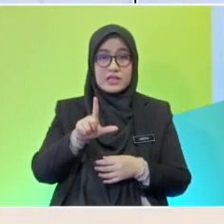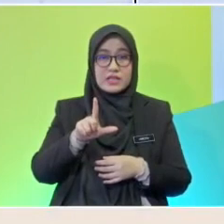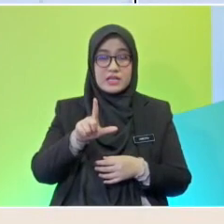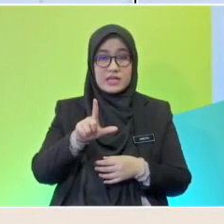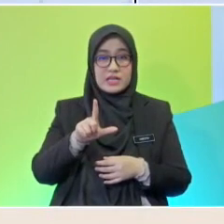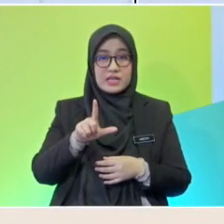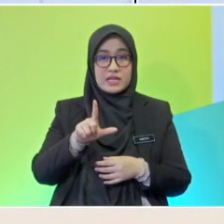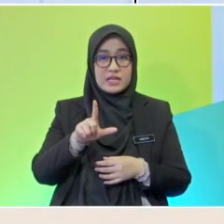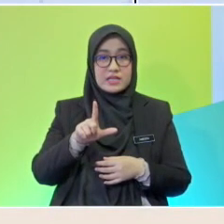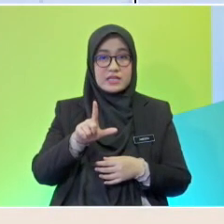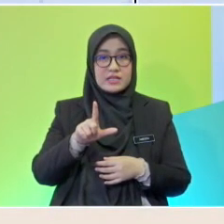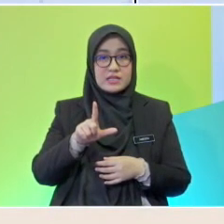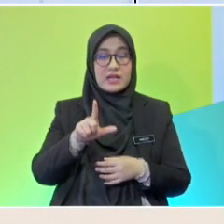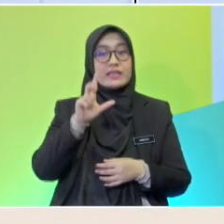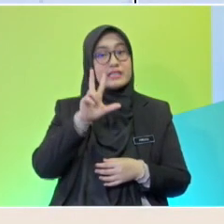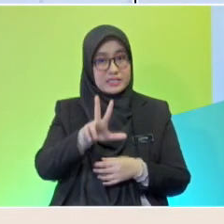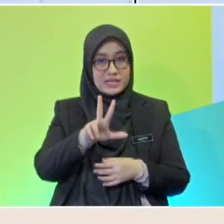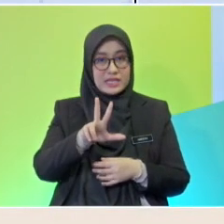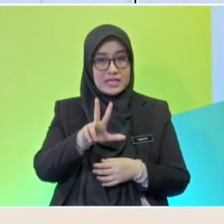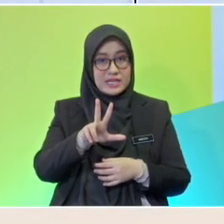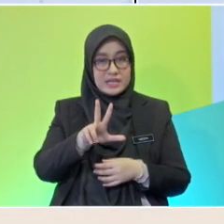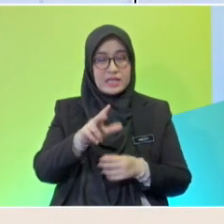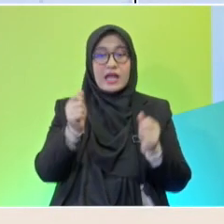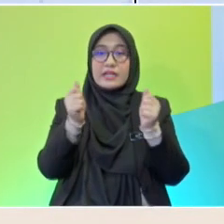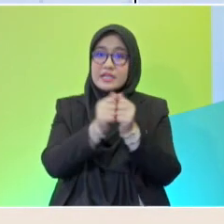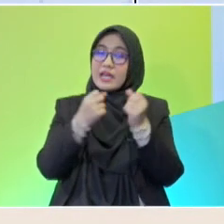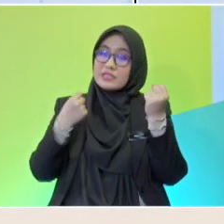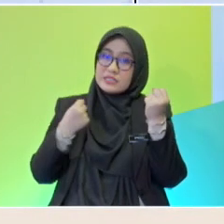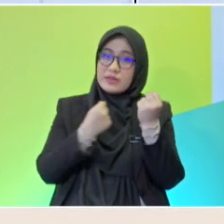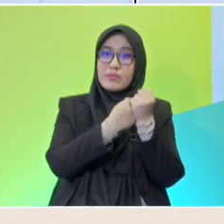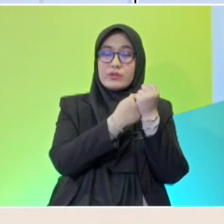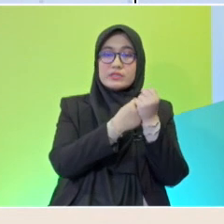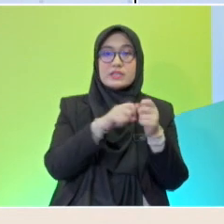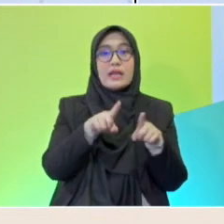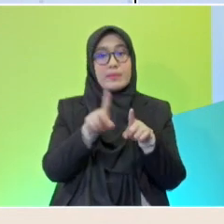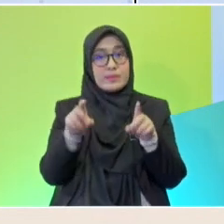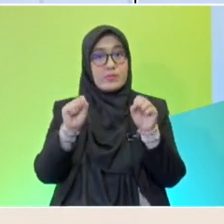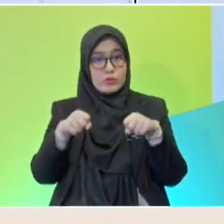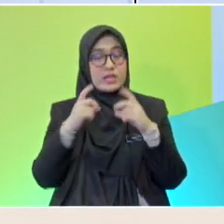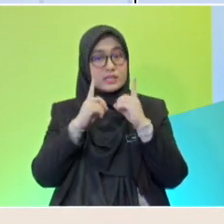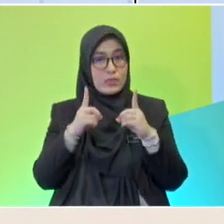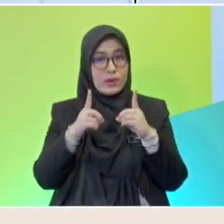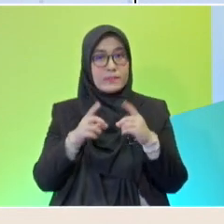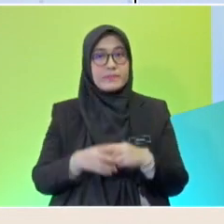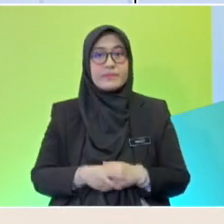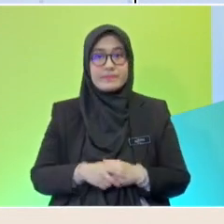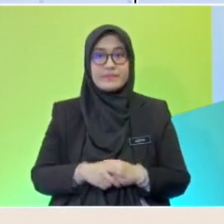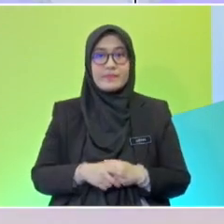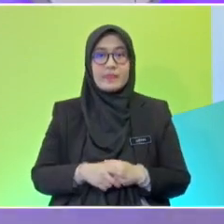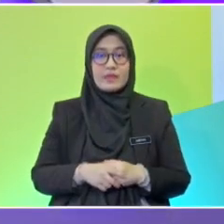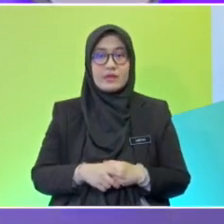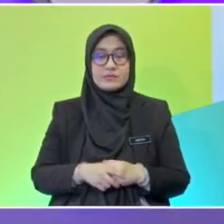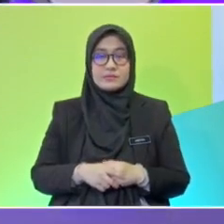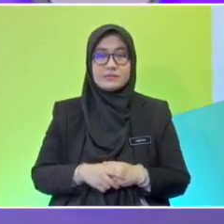support, so I could probably give her a 3 with support. She's still able to answer my question, right? Okay, but someone who is able to participate